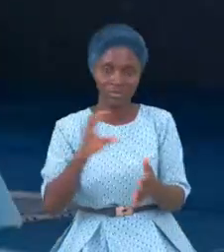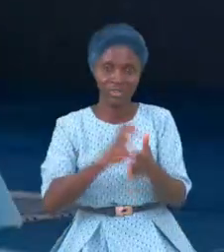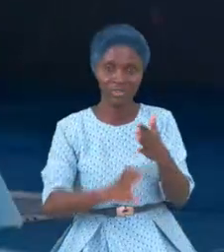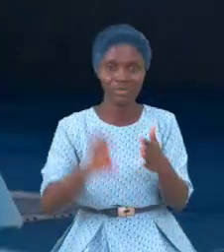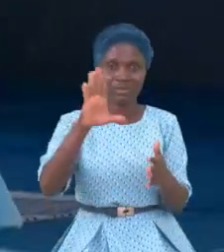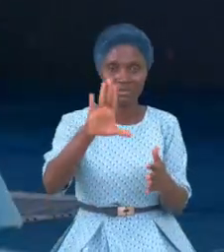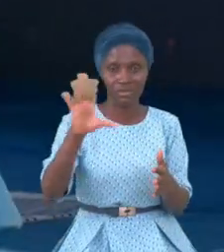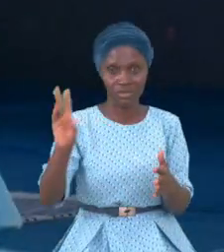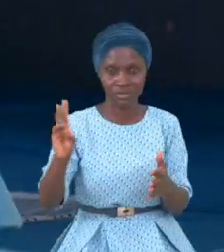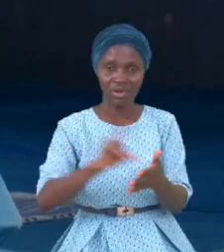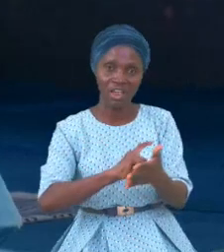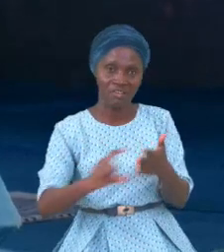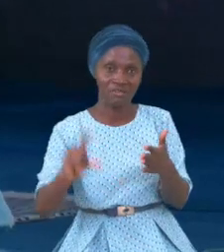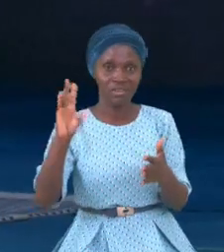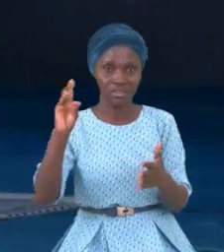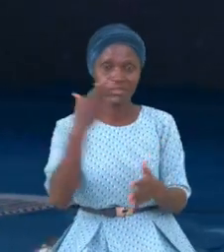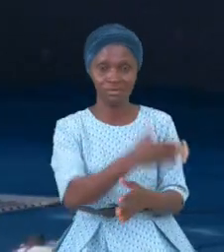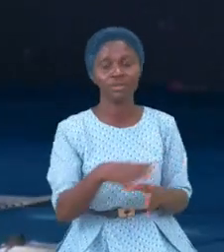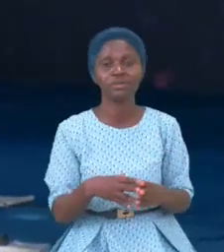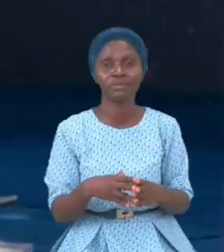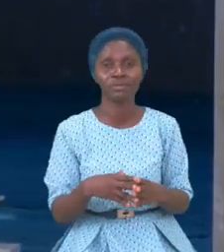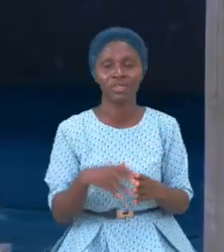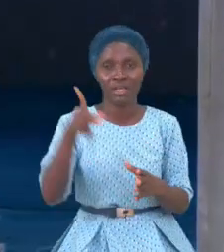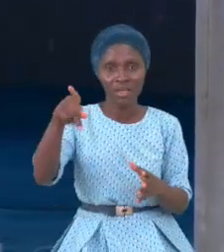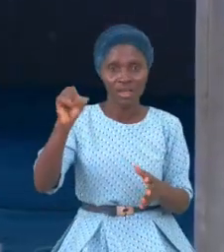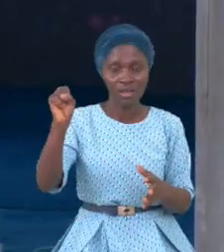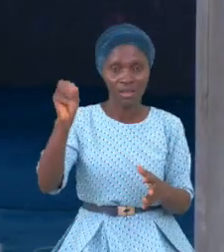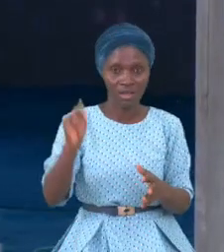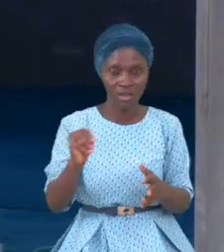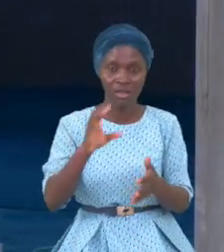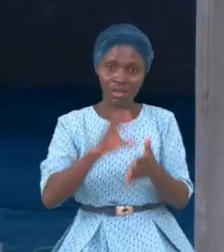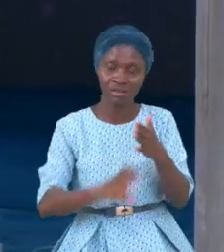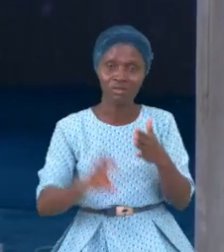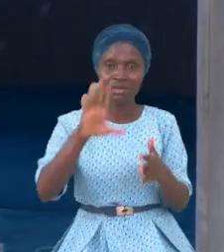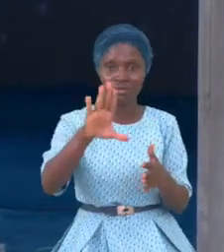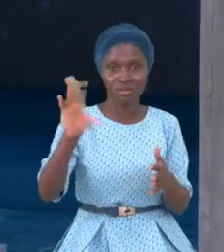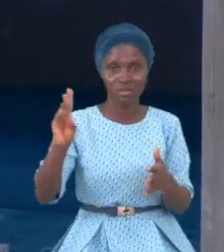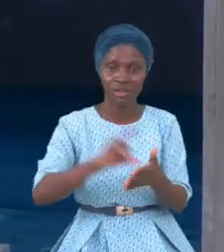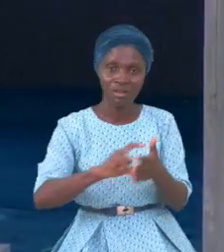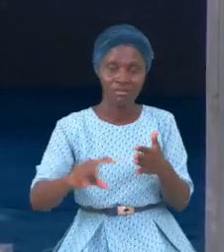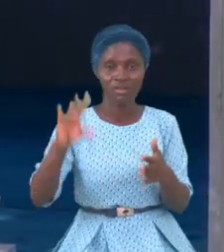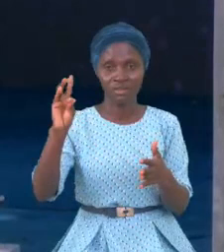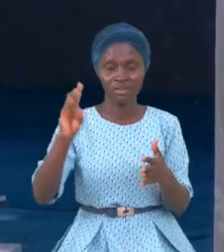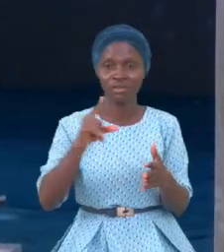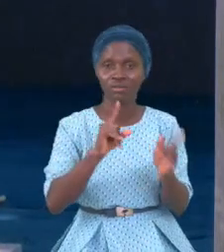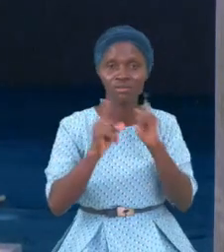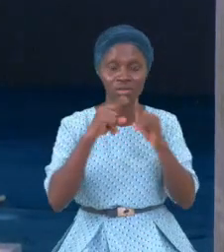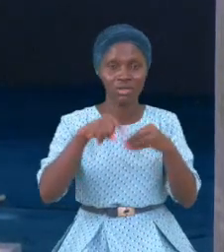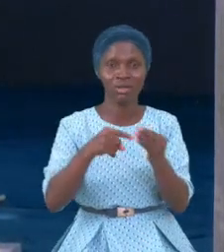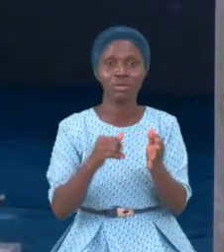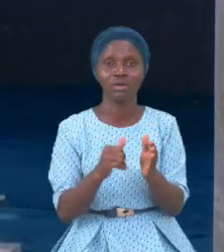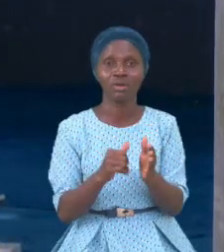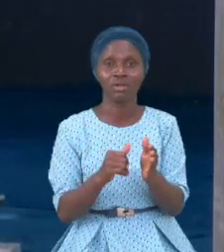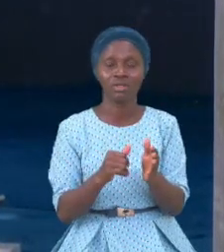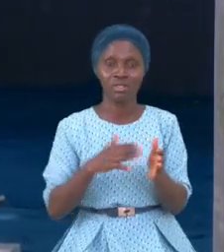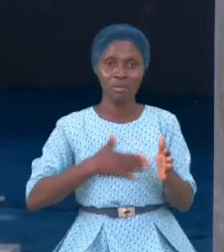verse 7 there. Psalm 57, we're looking at verse 7. It's talking about, my heart is